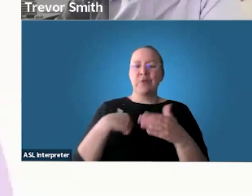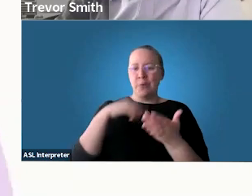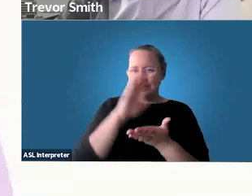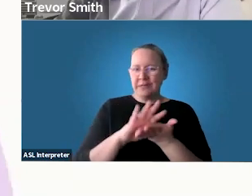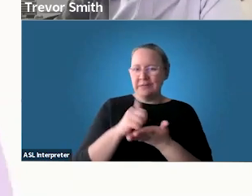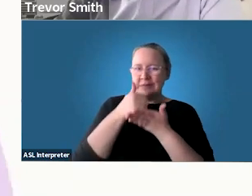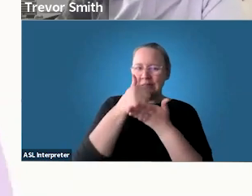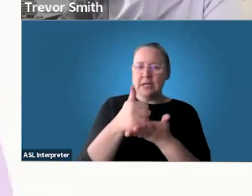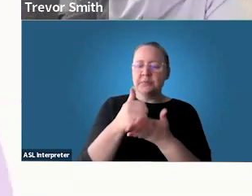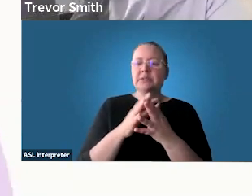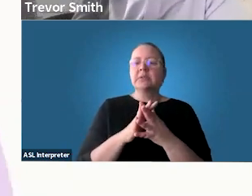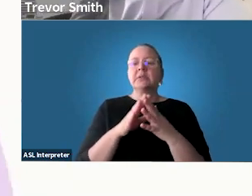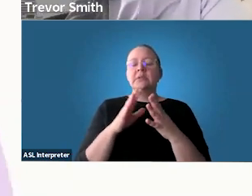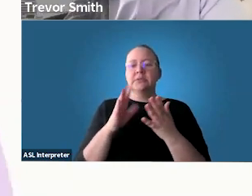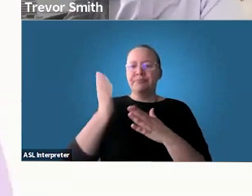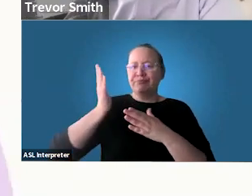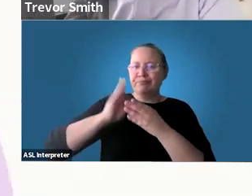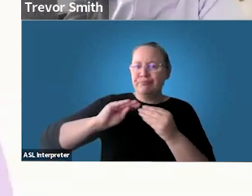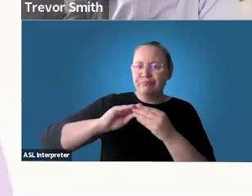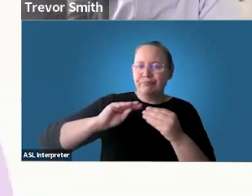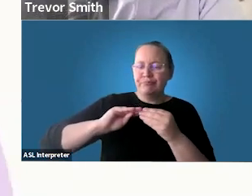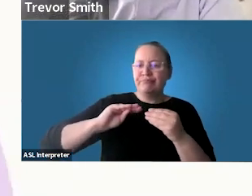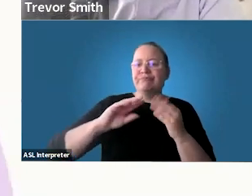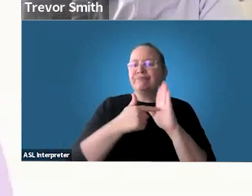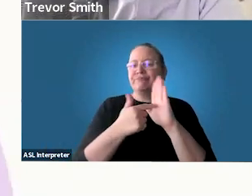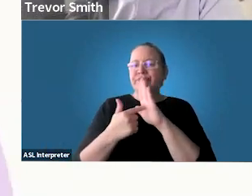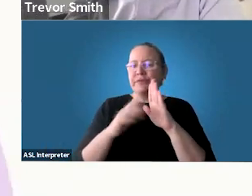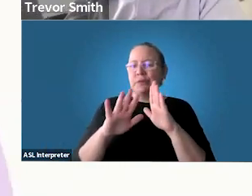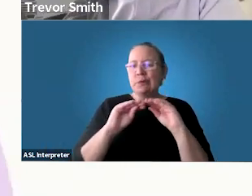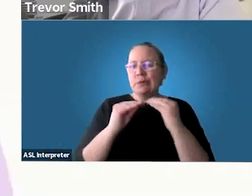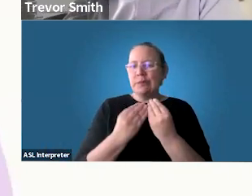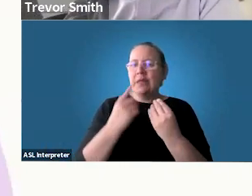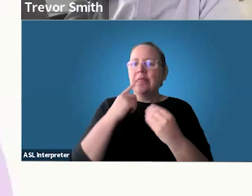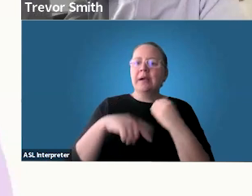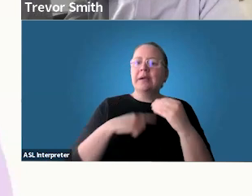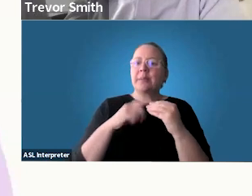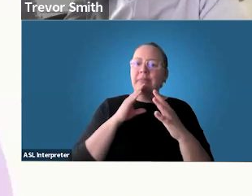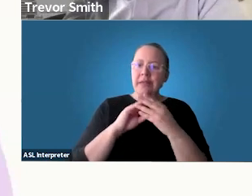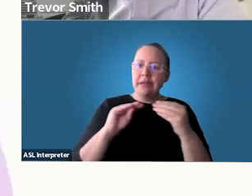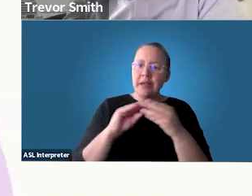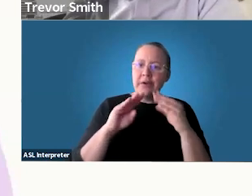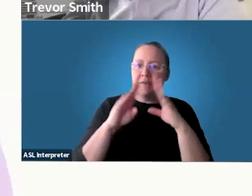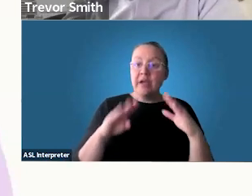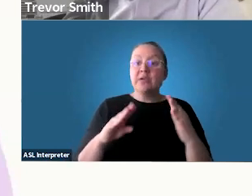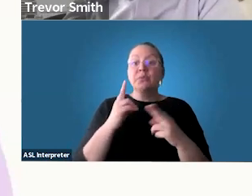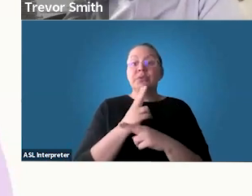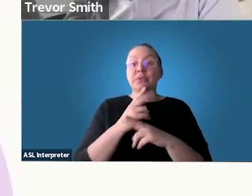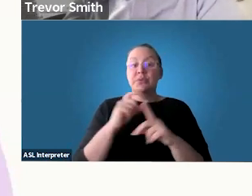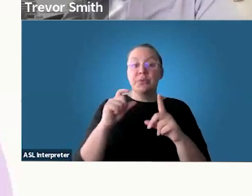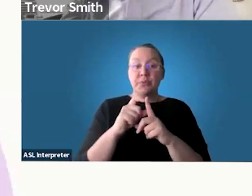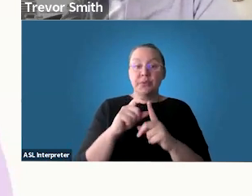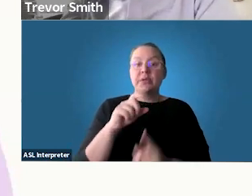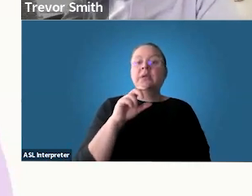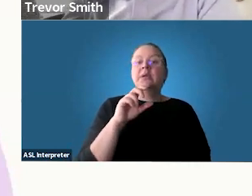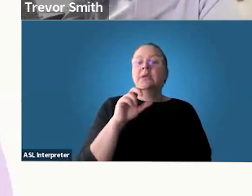it's helpful to present a visionary roadmap for your organization. When we thought about the narrative house, we use the word schema